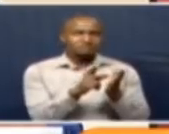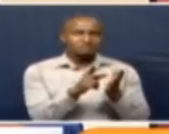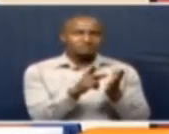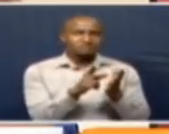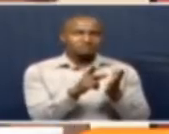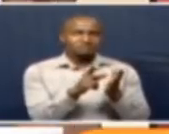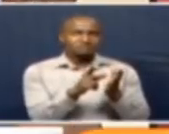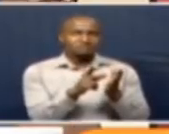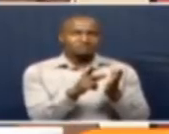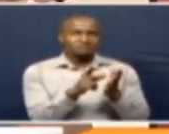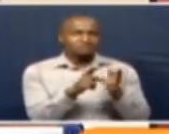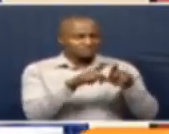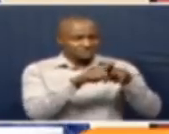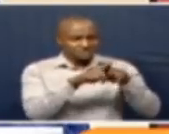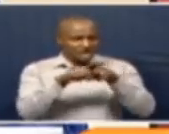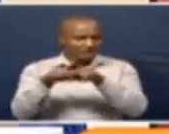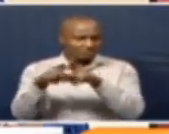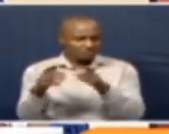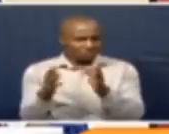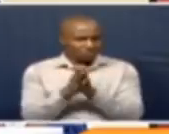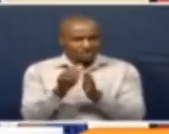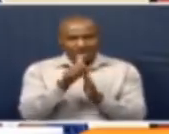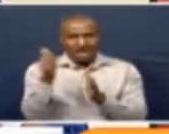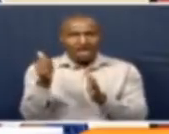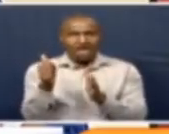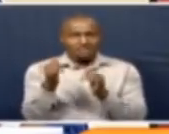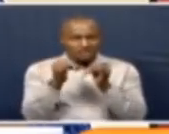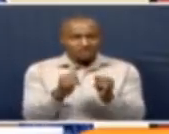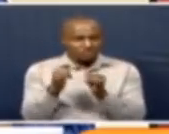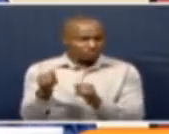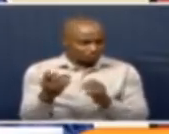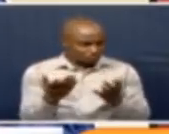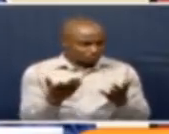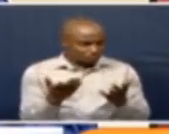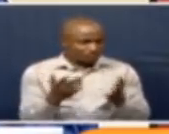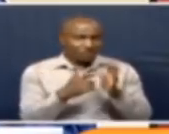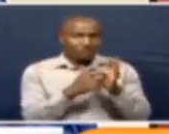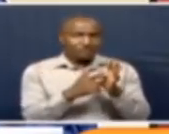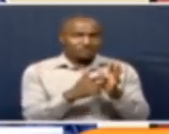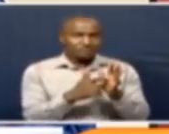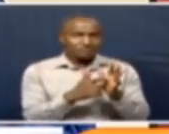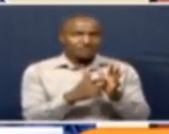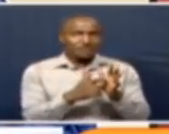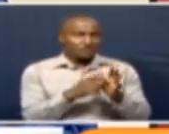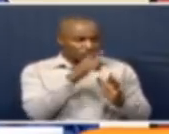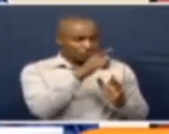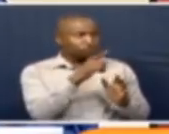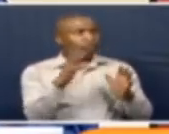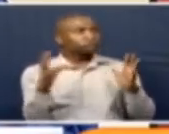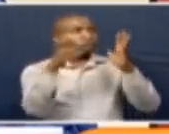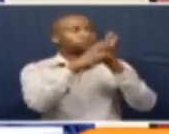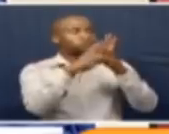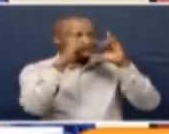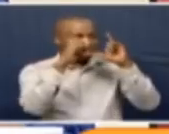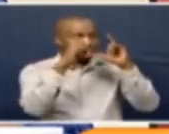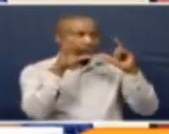like you're playing on the same level field with other models in terms of payment, that, for instance, the same billboard that you'd feature in, you'd get paid the